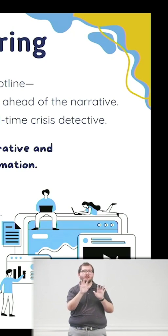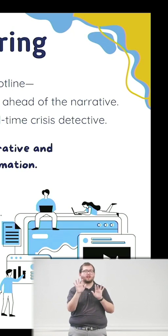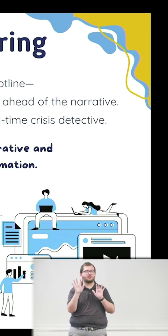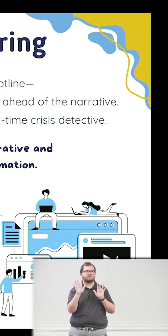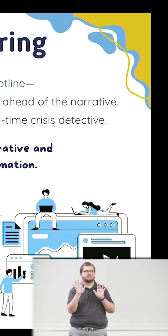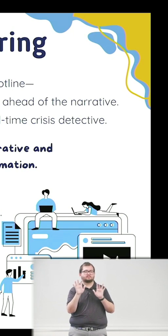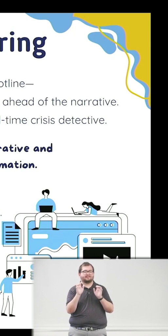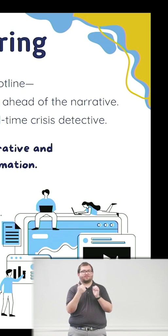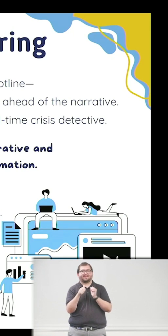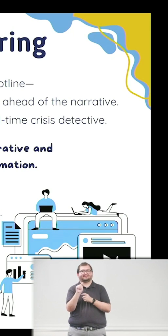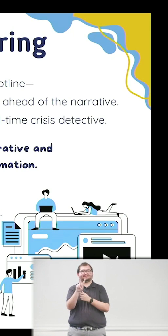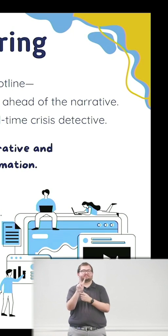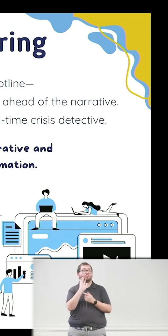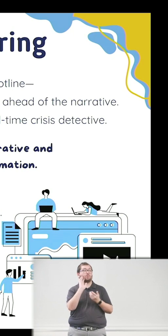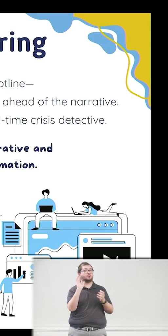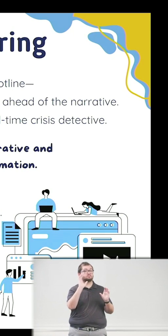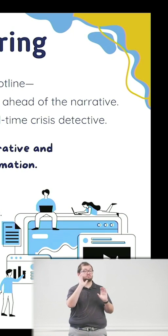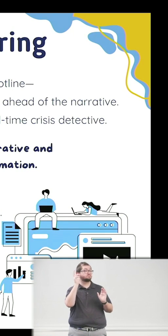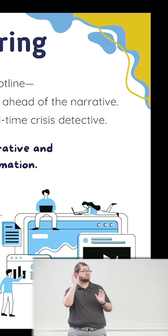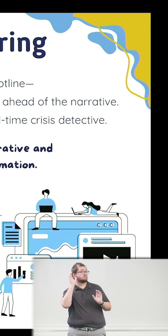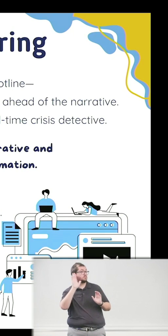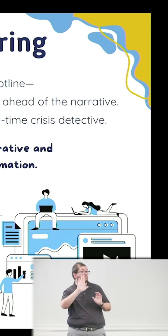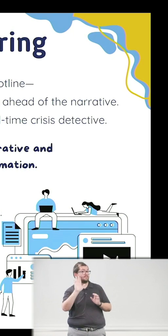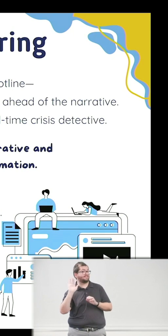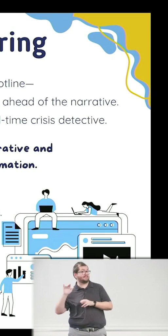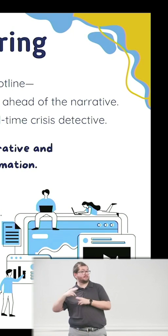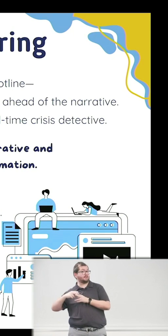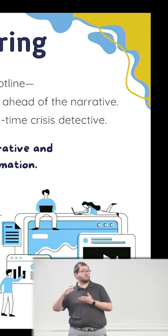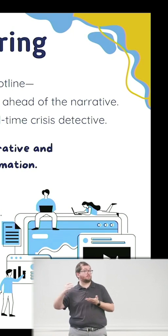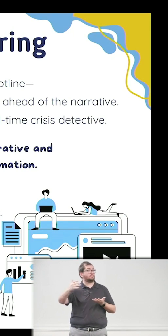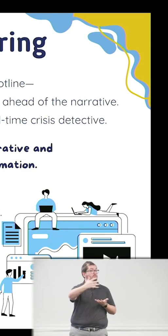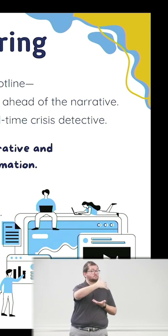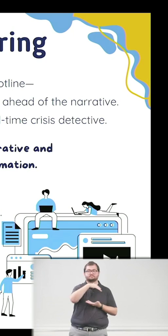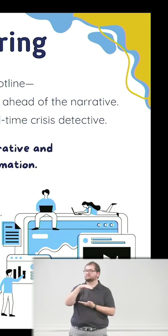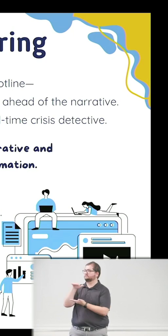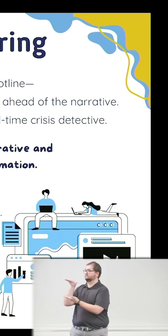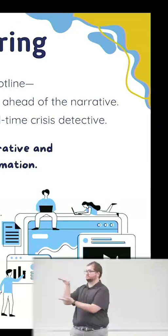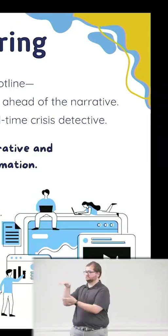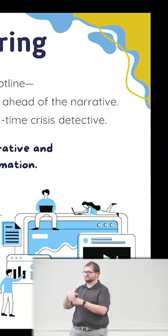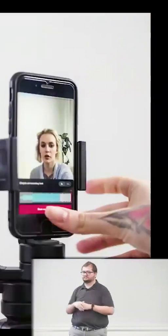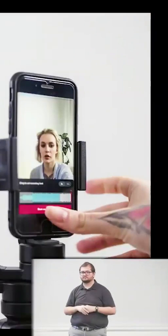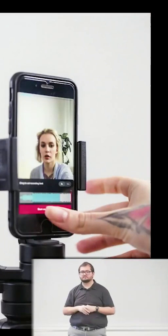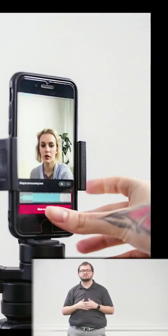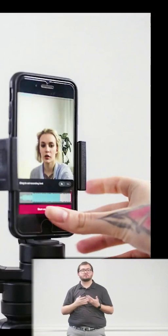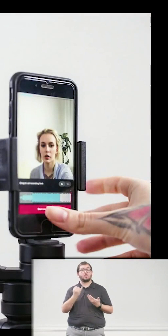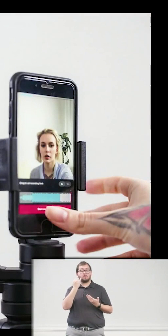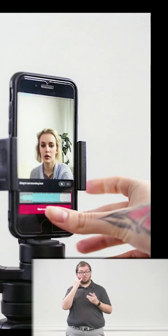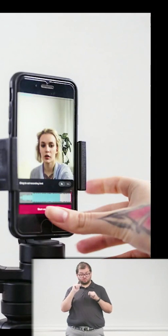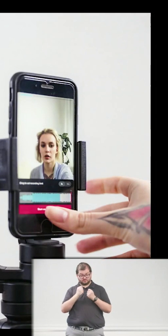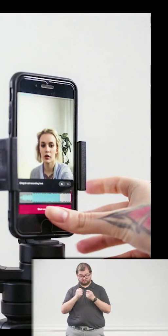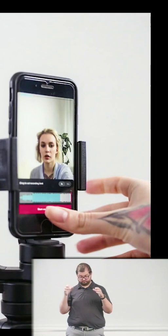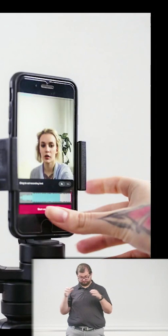any TV stations. So let's say you have your team assembled and your crisis